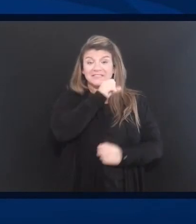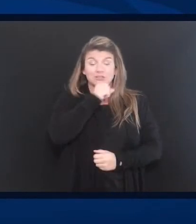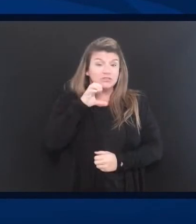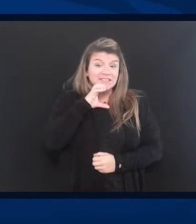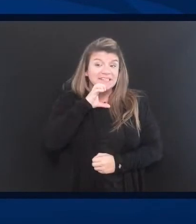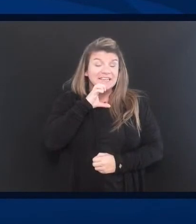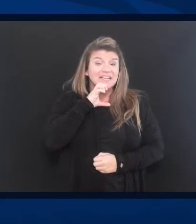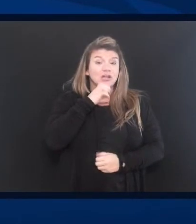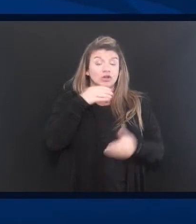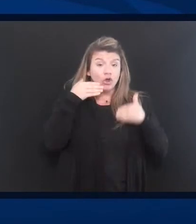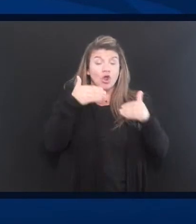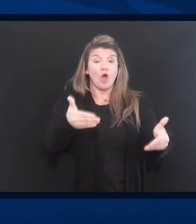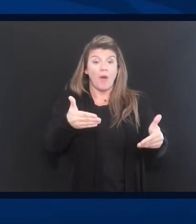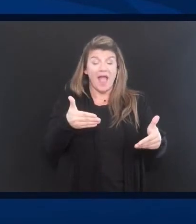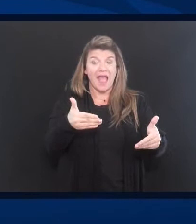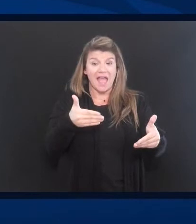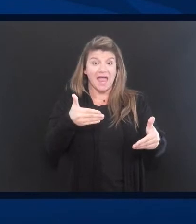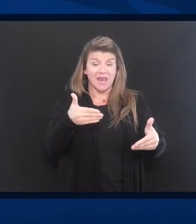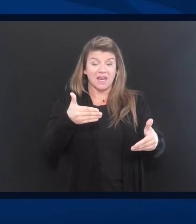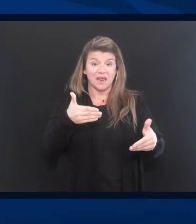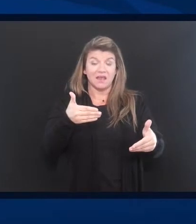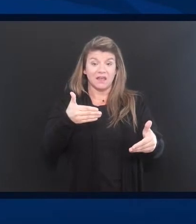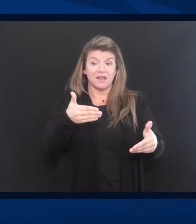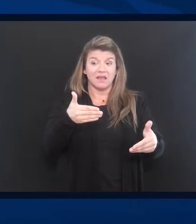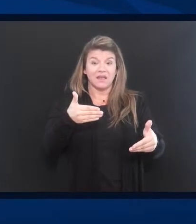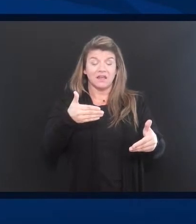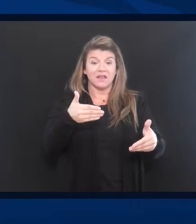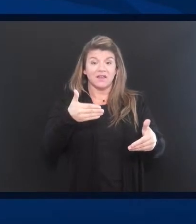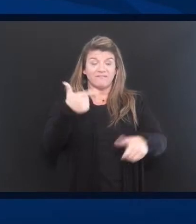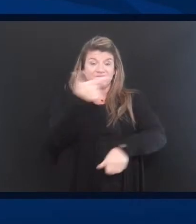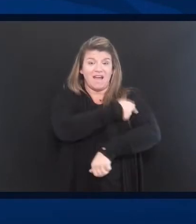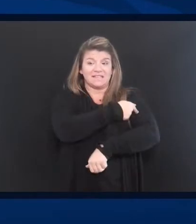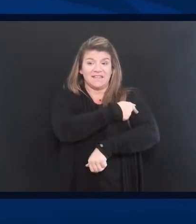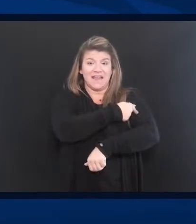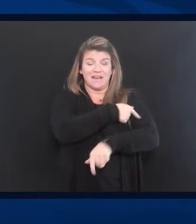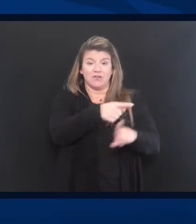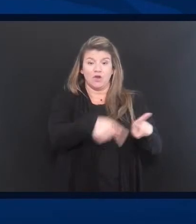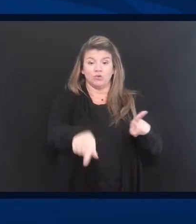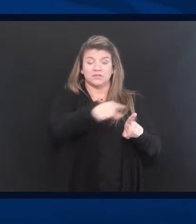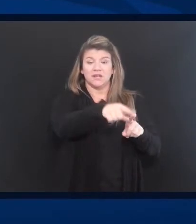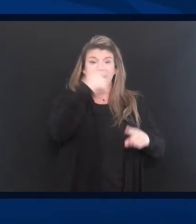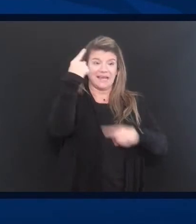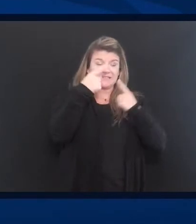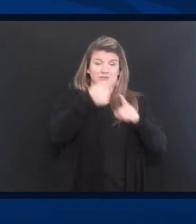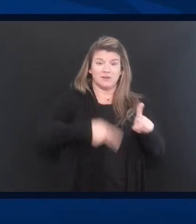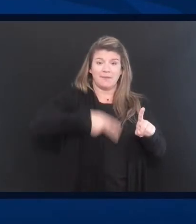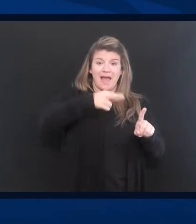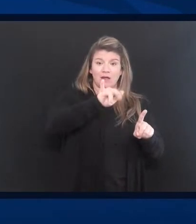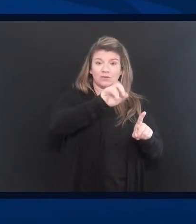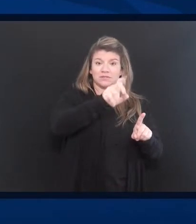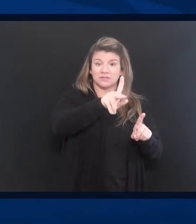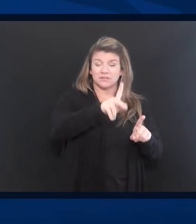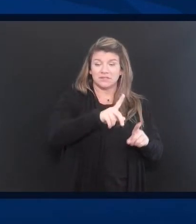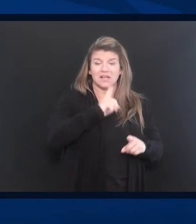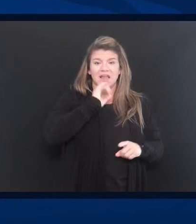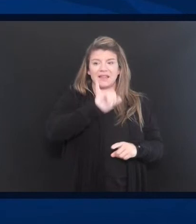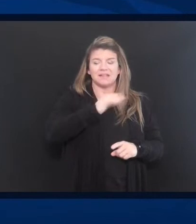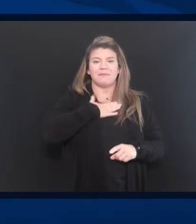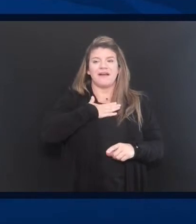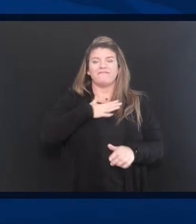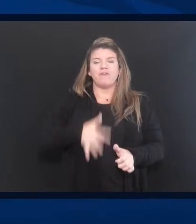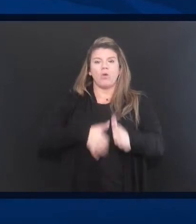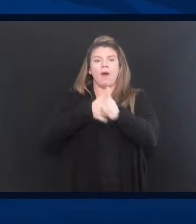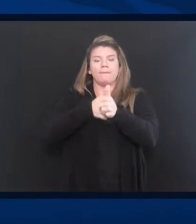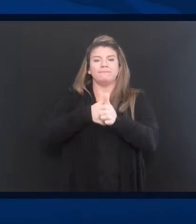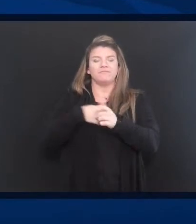to vaccinate the residents there because he considered them at risk. This is a follow-up to my question from